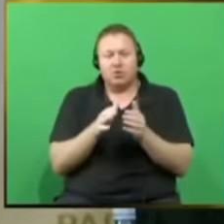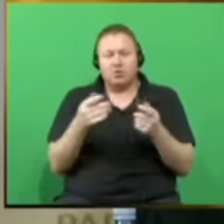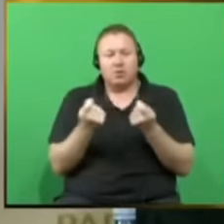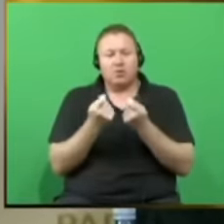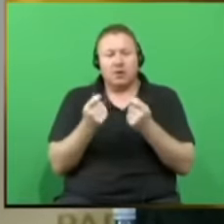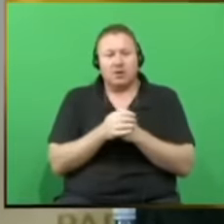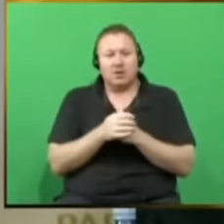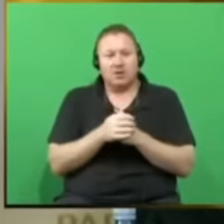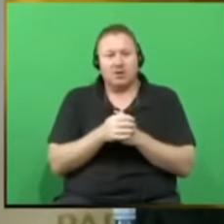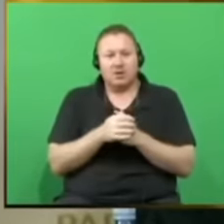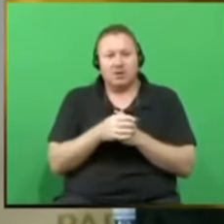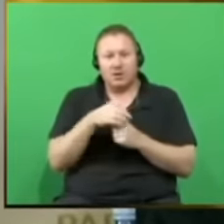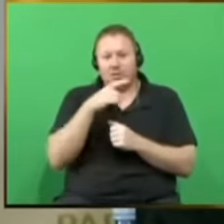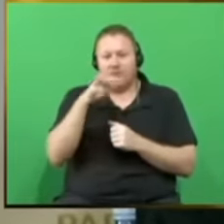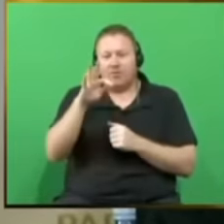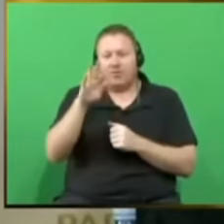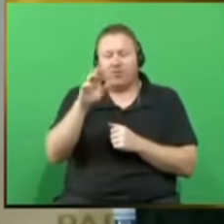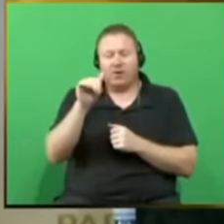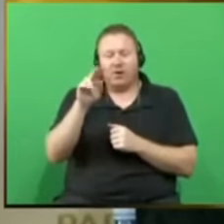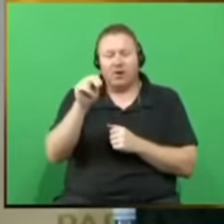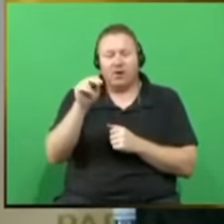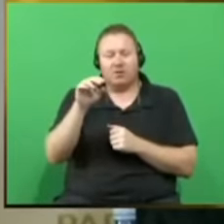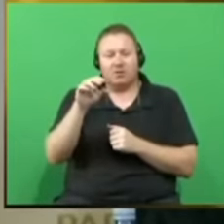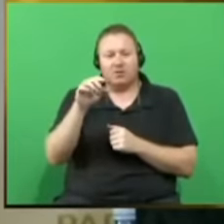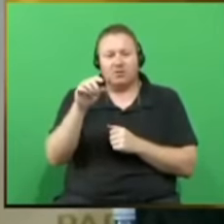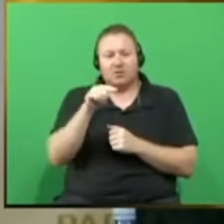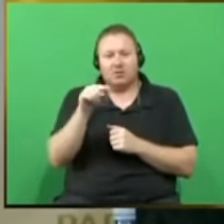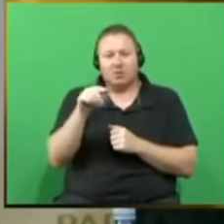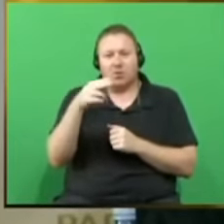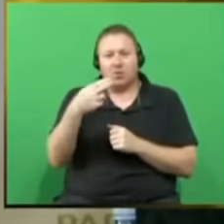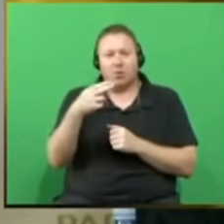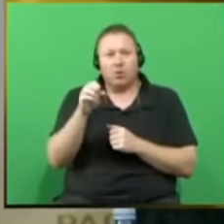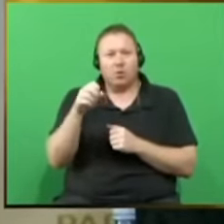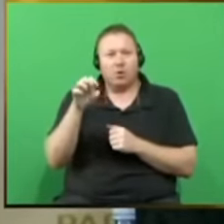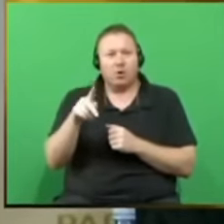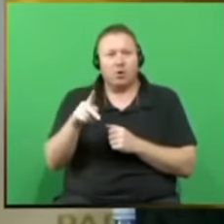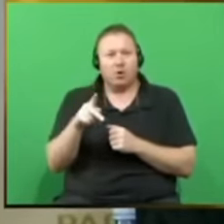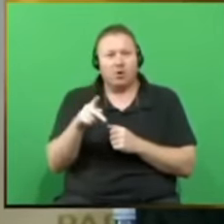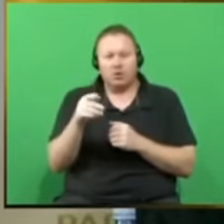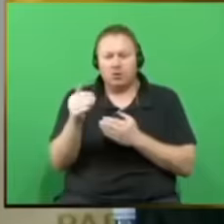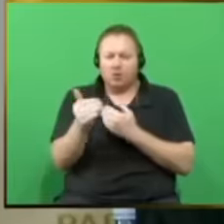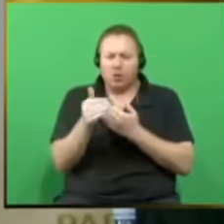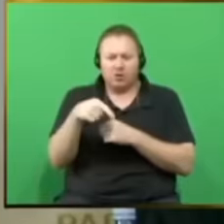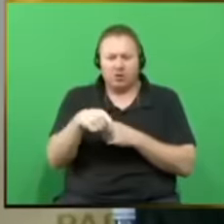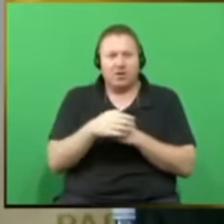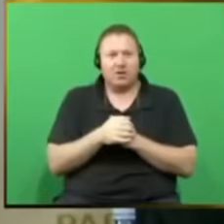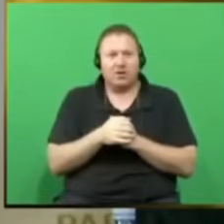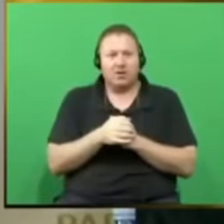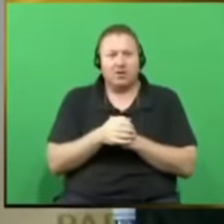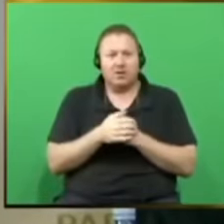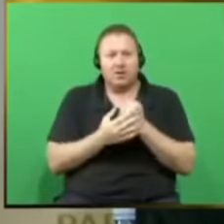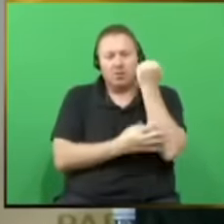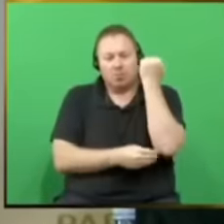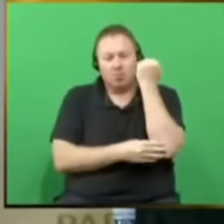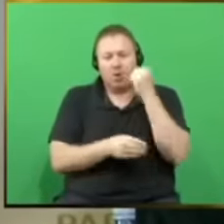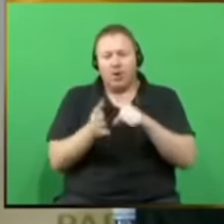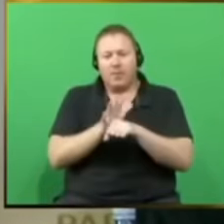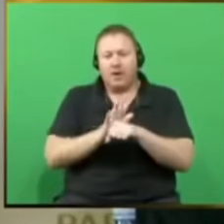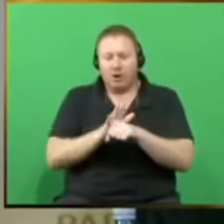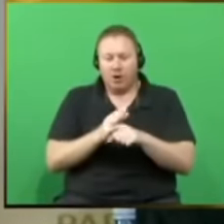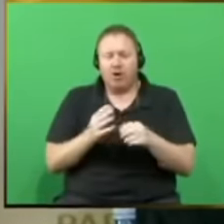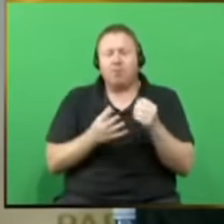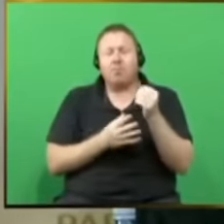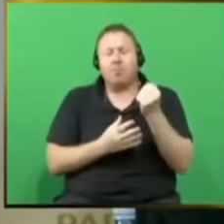called Franschhoek, not so far from here. These two young men, coming from a poor background and a poor